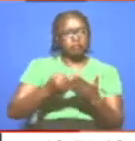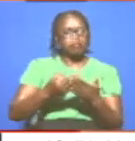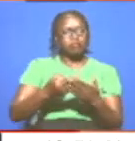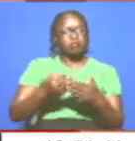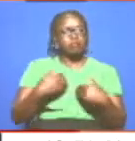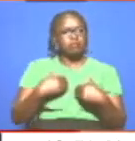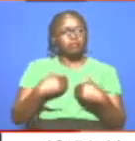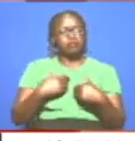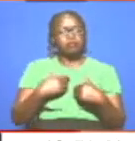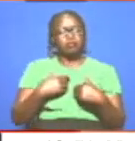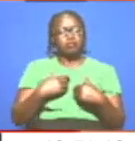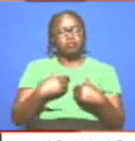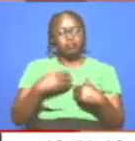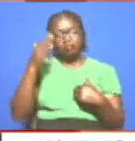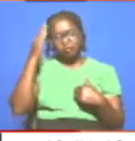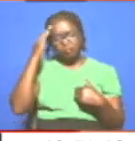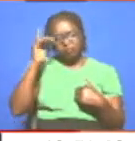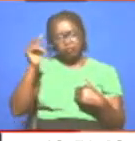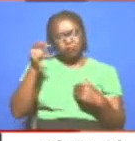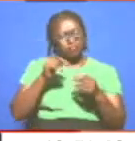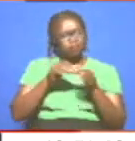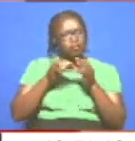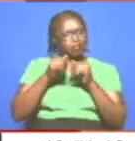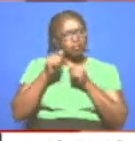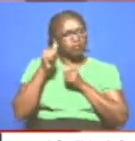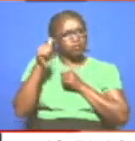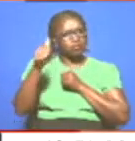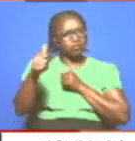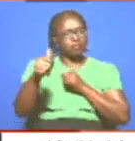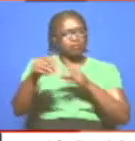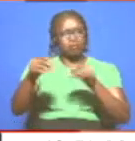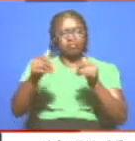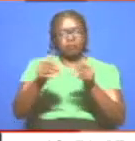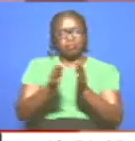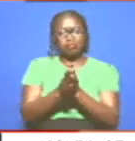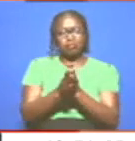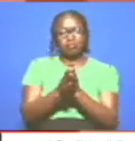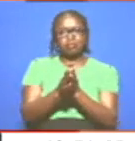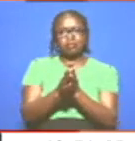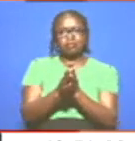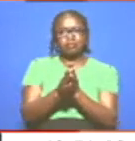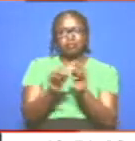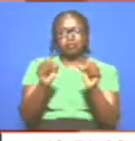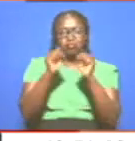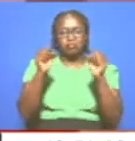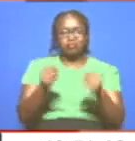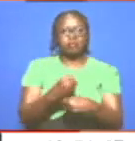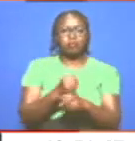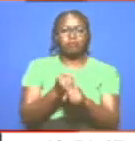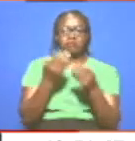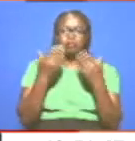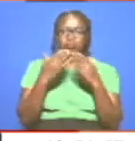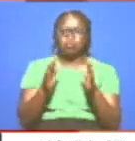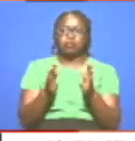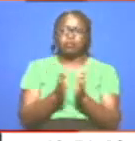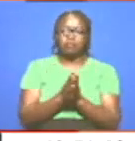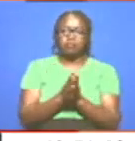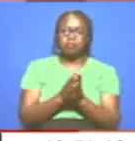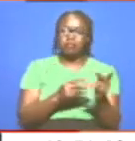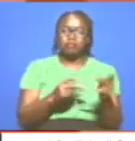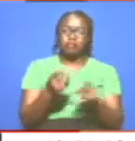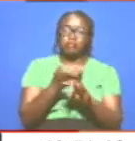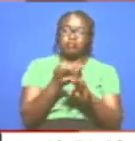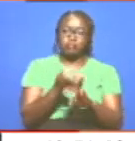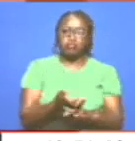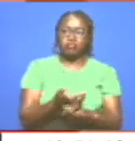Kenya is still a long way from qualifying for a Cricket World Cup. The criteria has been made very, it's very difficult,